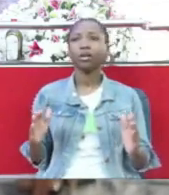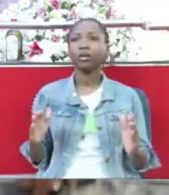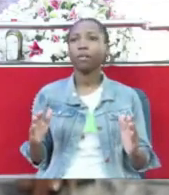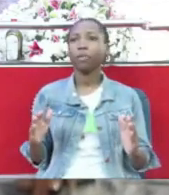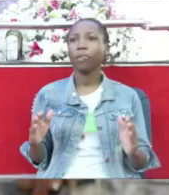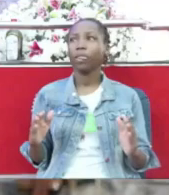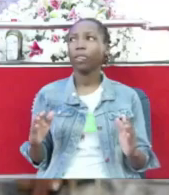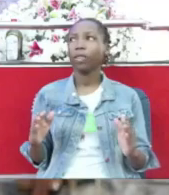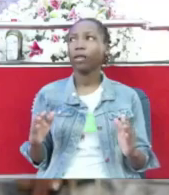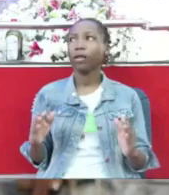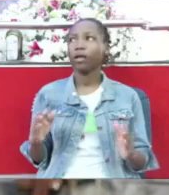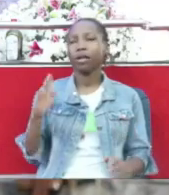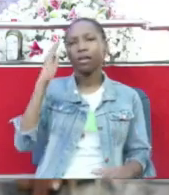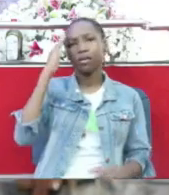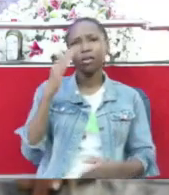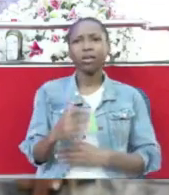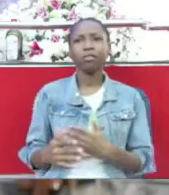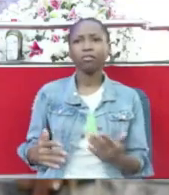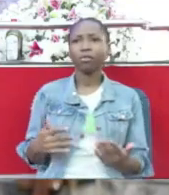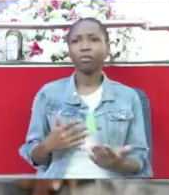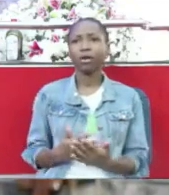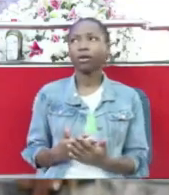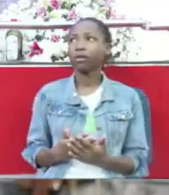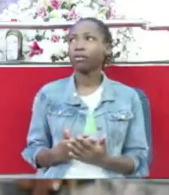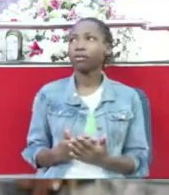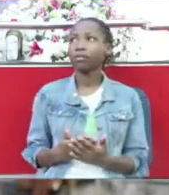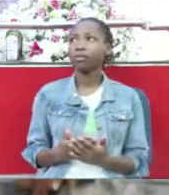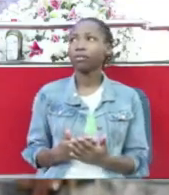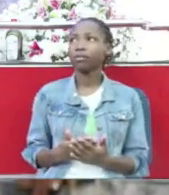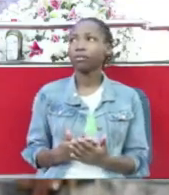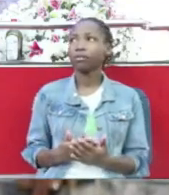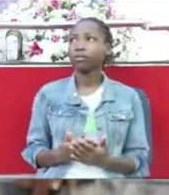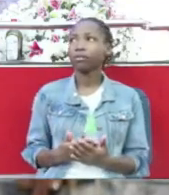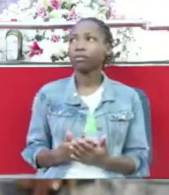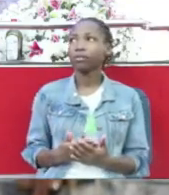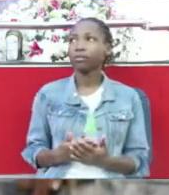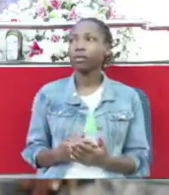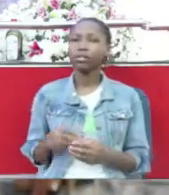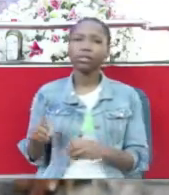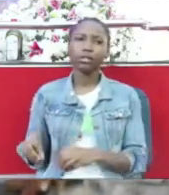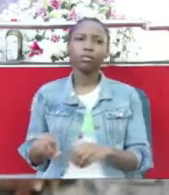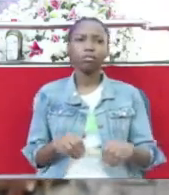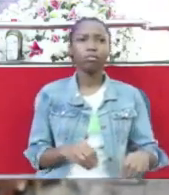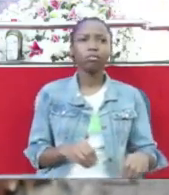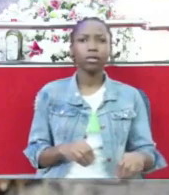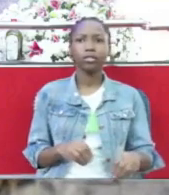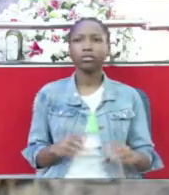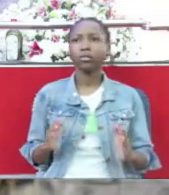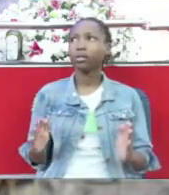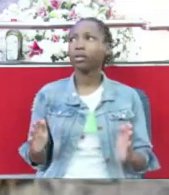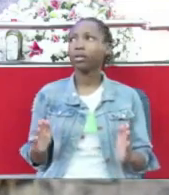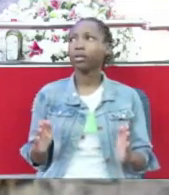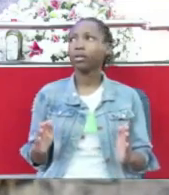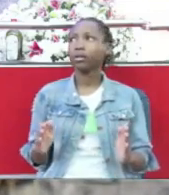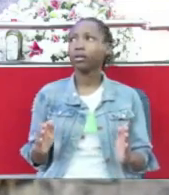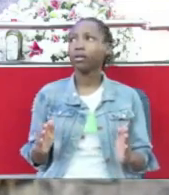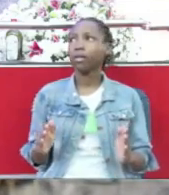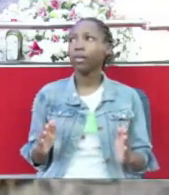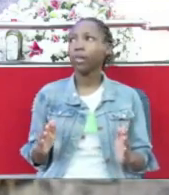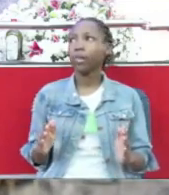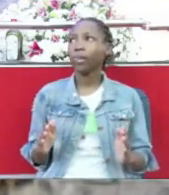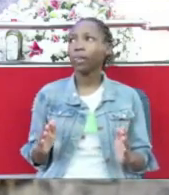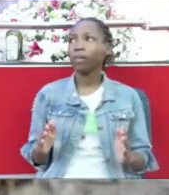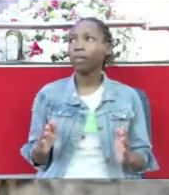nzuri wa Greek. That was the Roman Empire. Then came the British Empire. When that movement got to Europe. Ambayo iliingia pale wilaya.